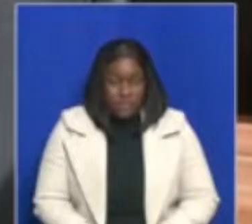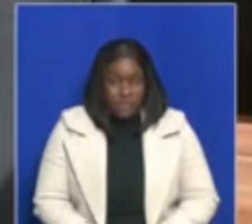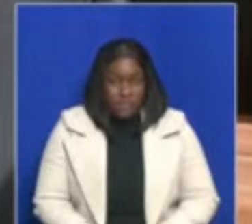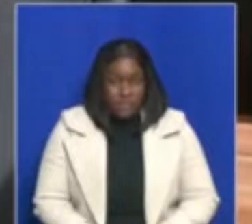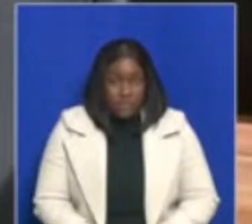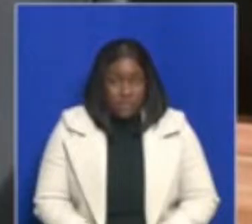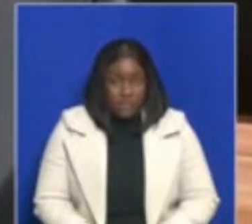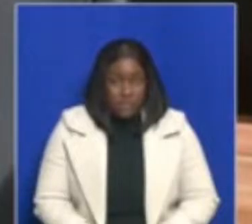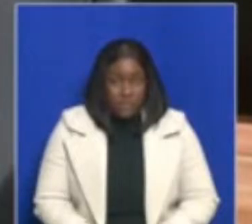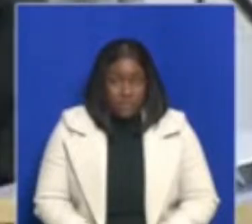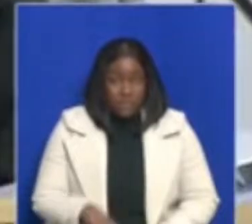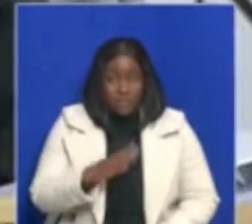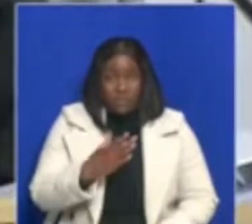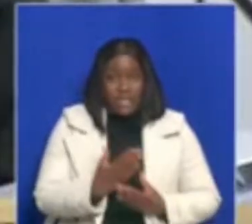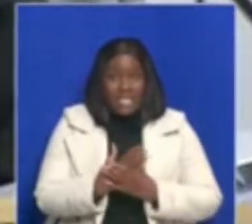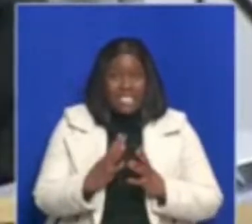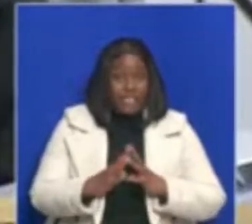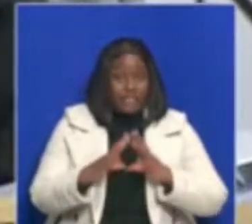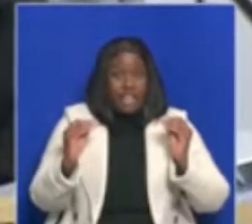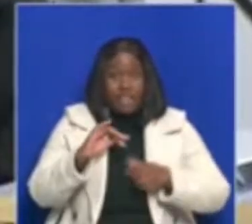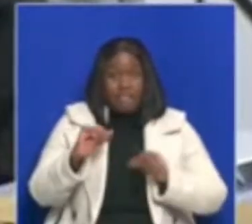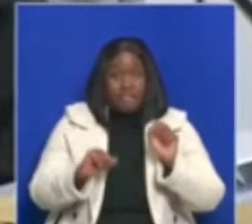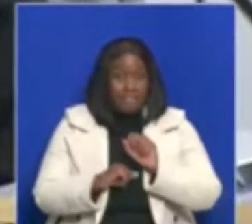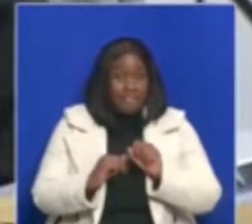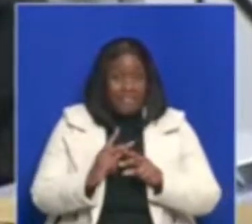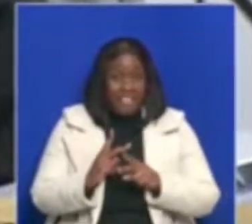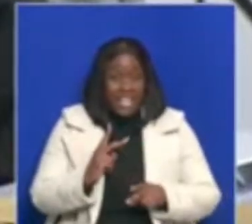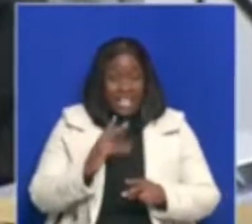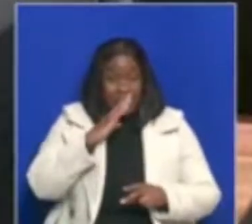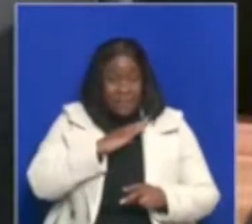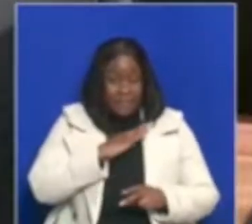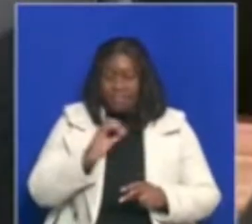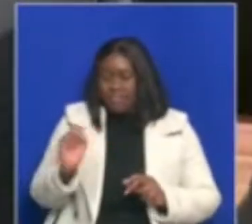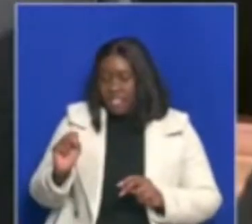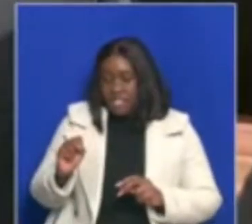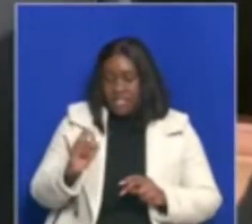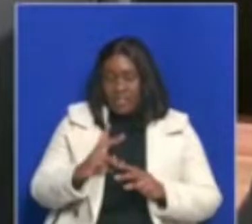finalized. None has finalized in court as yet.